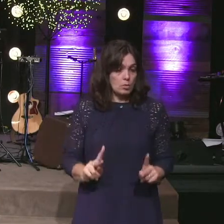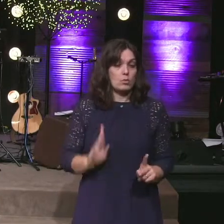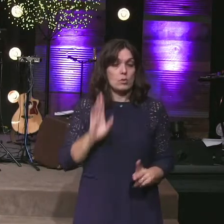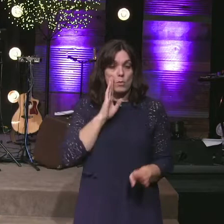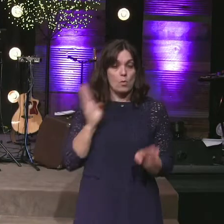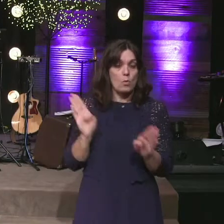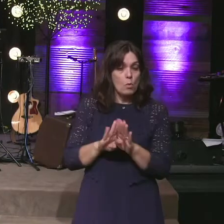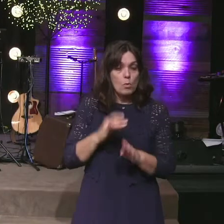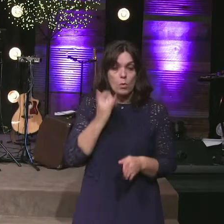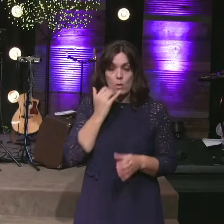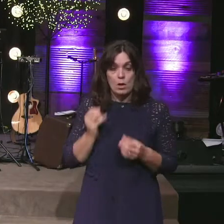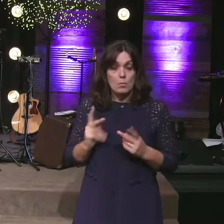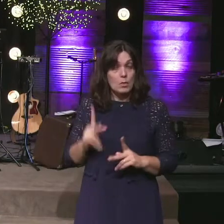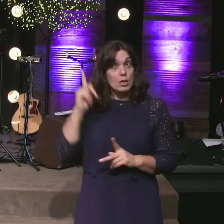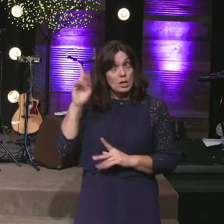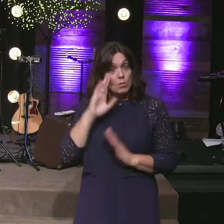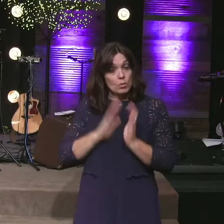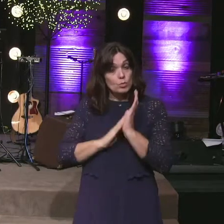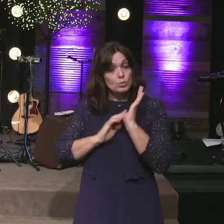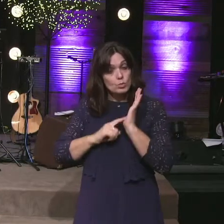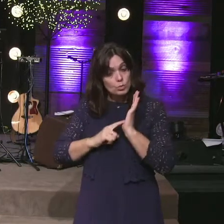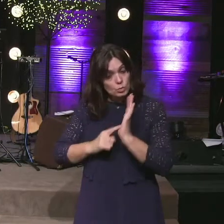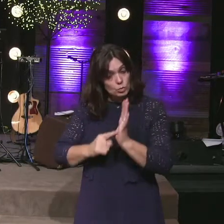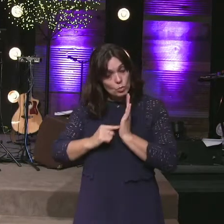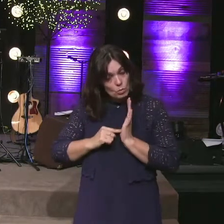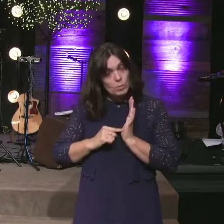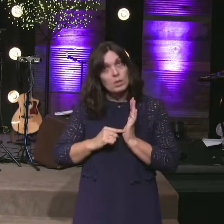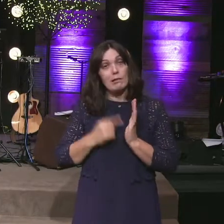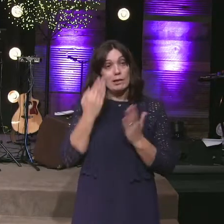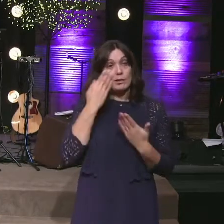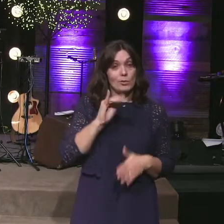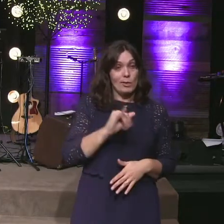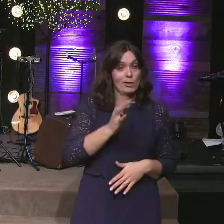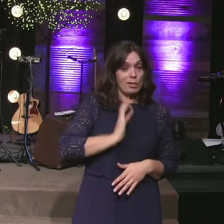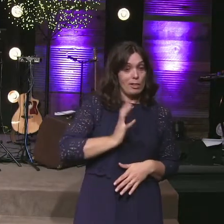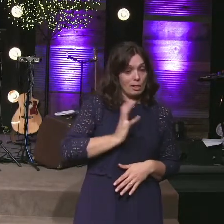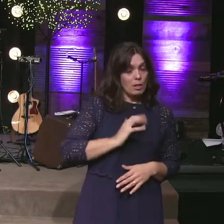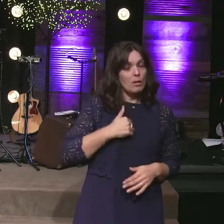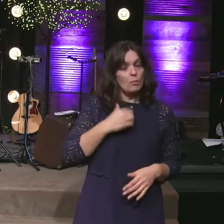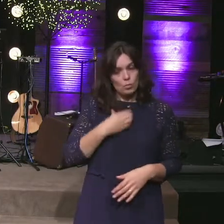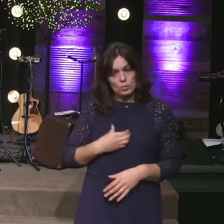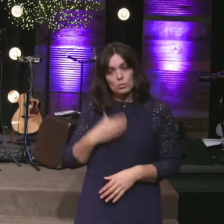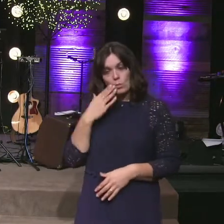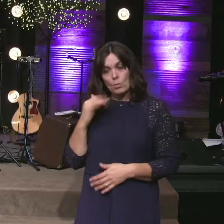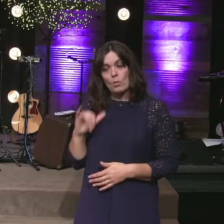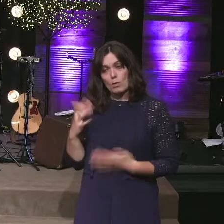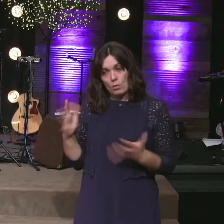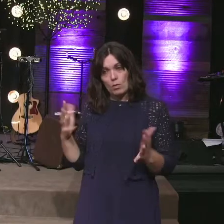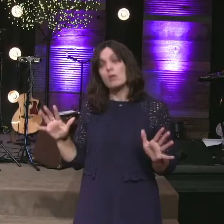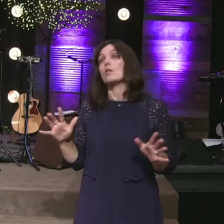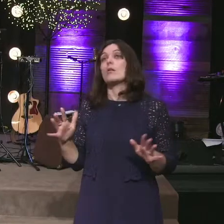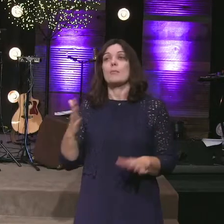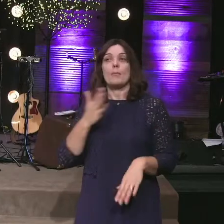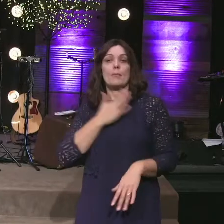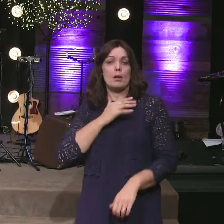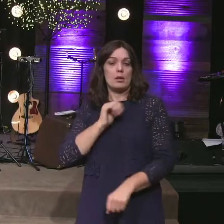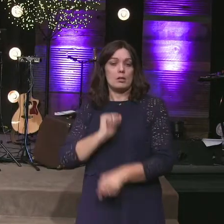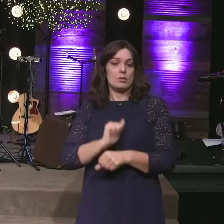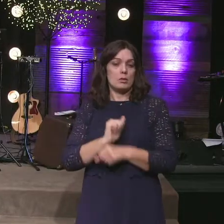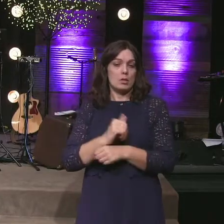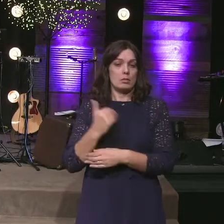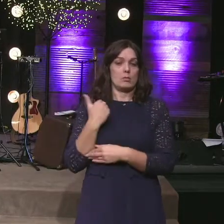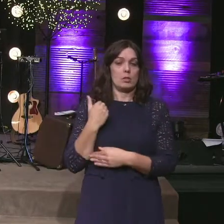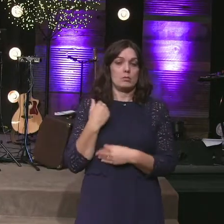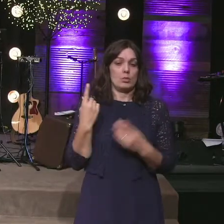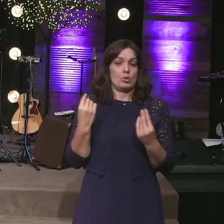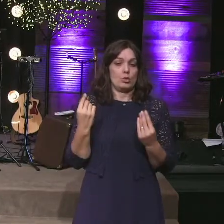me where to go and what to do. I didn't know that. I wished I'd have known that. That my job actually is just to stay close enough to Him